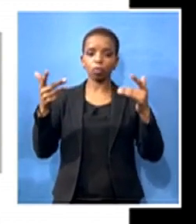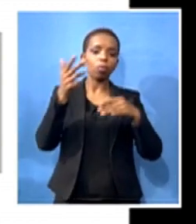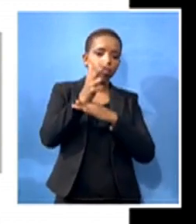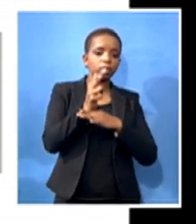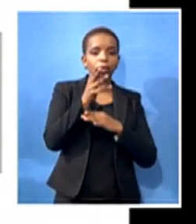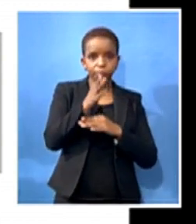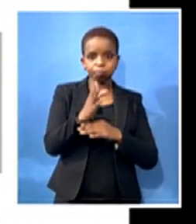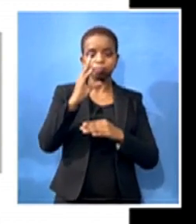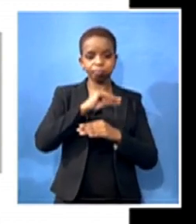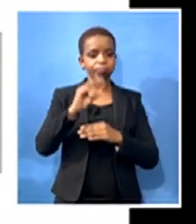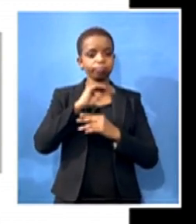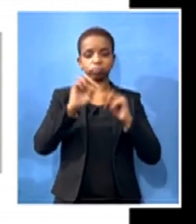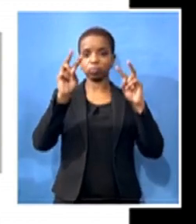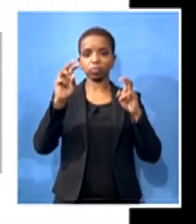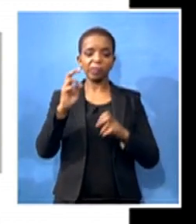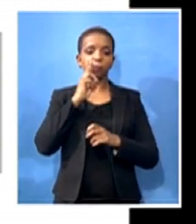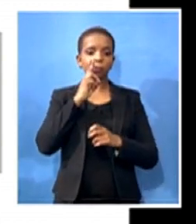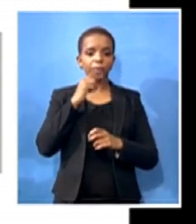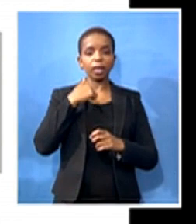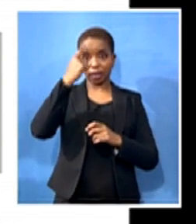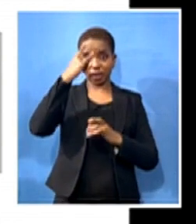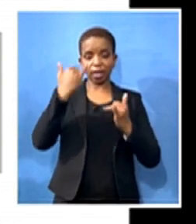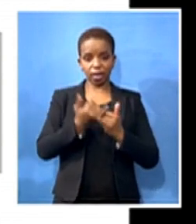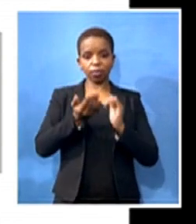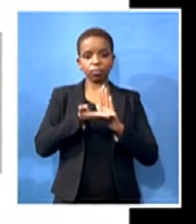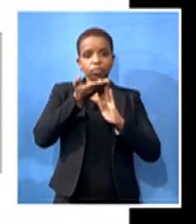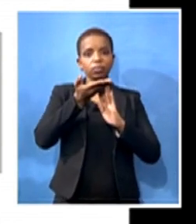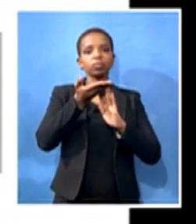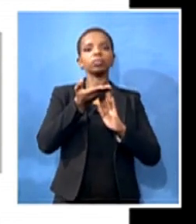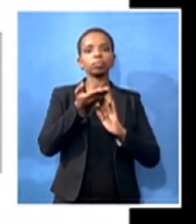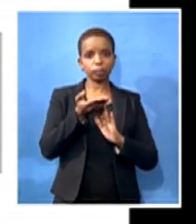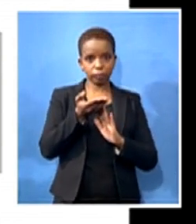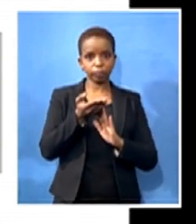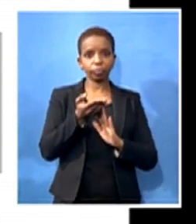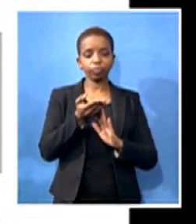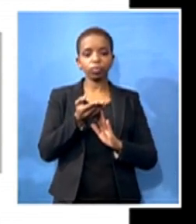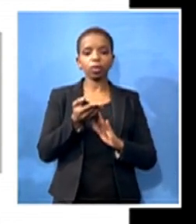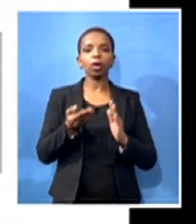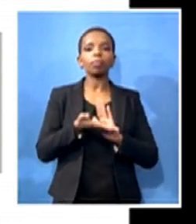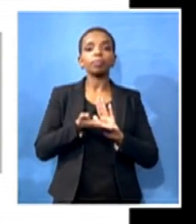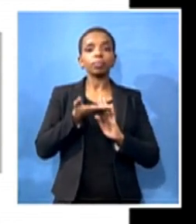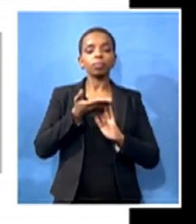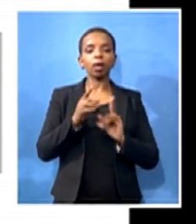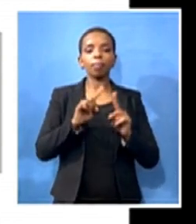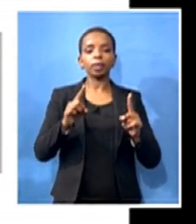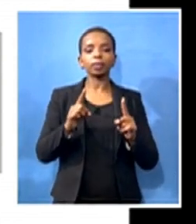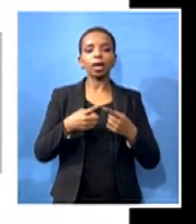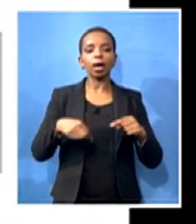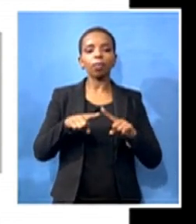increased since we ended up, well, we didn't end our survey, since we paused our survey. Next